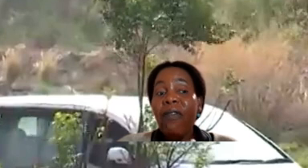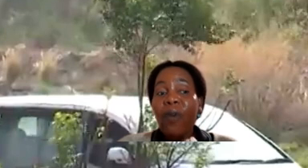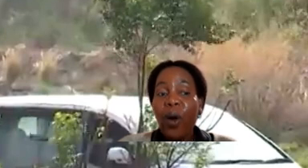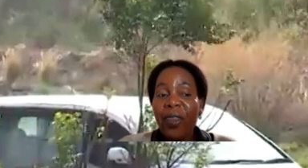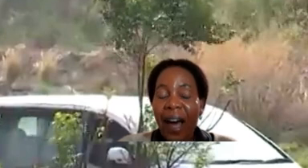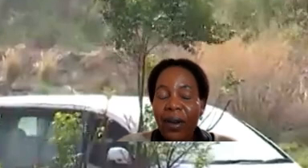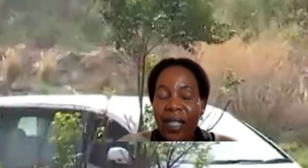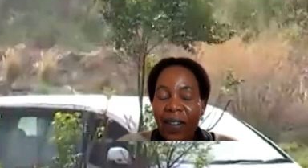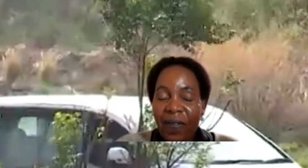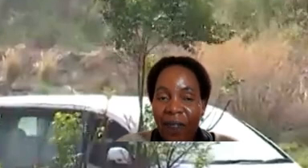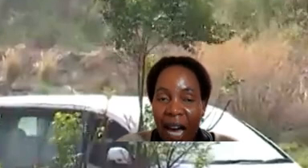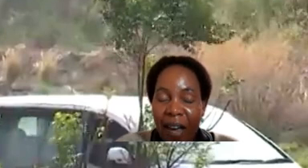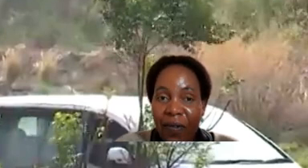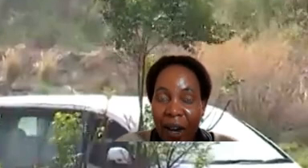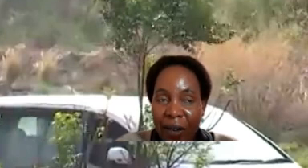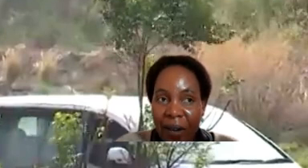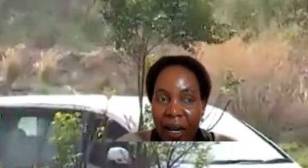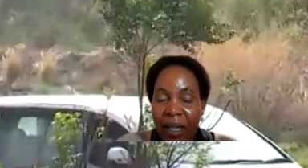are